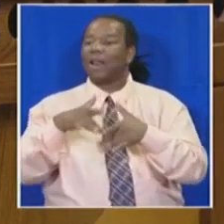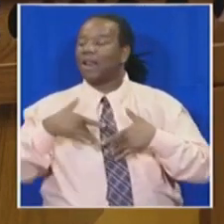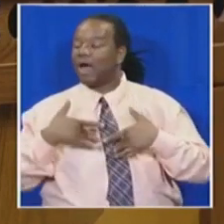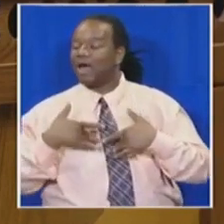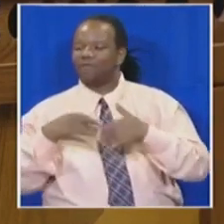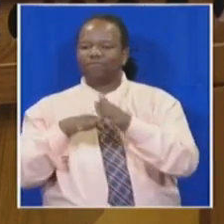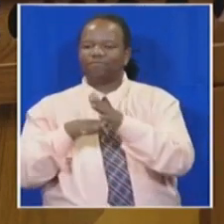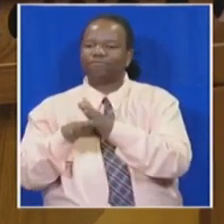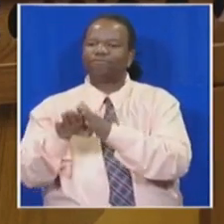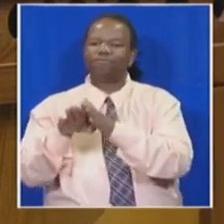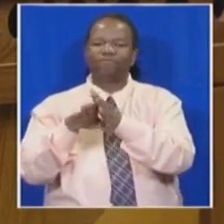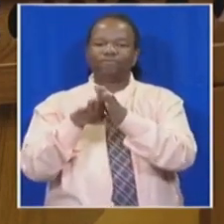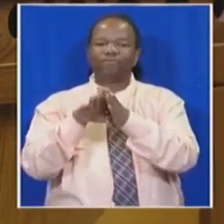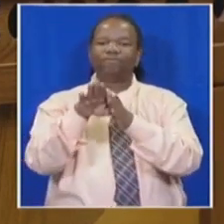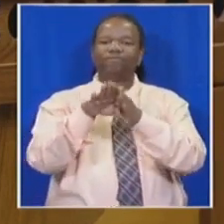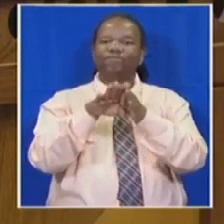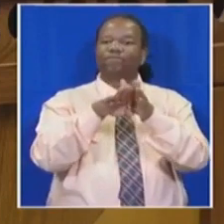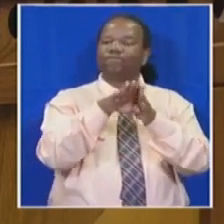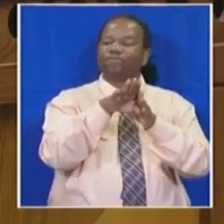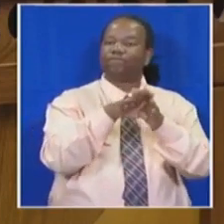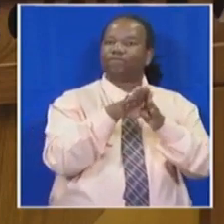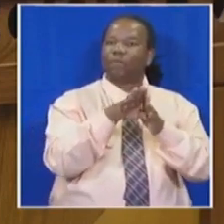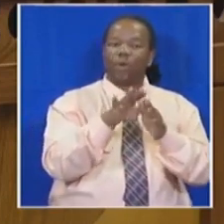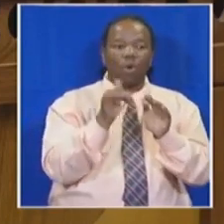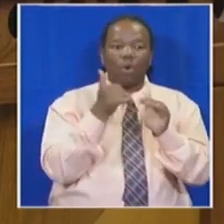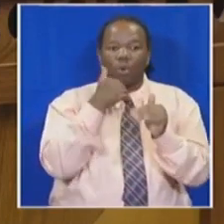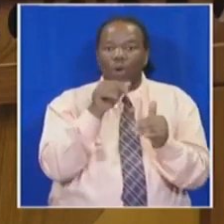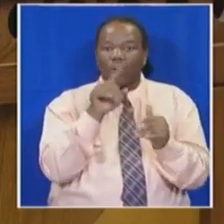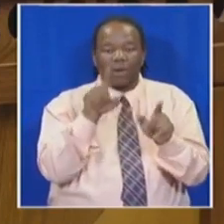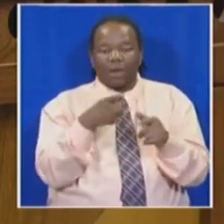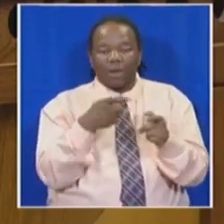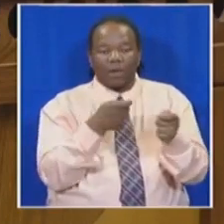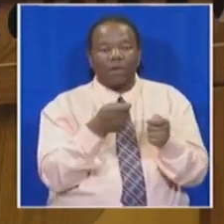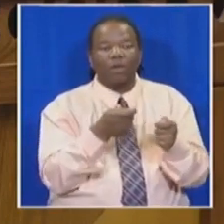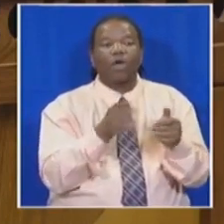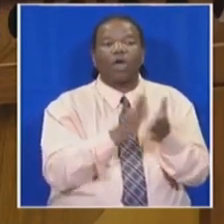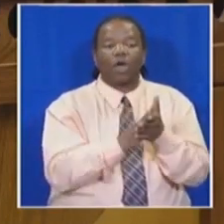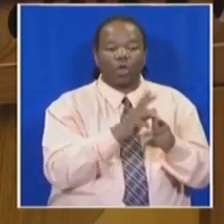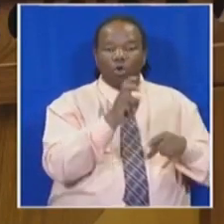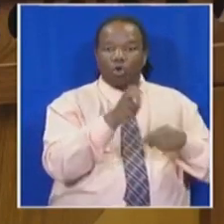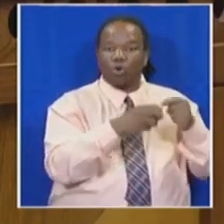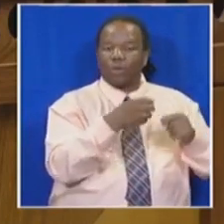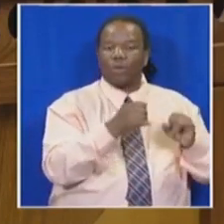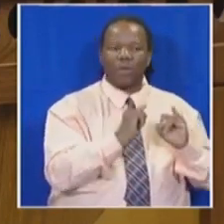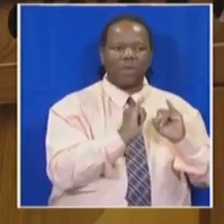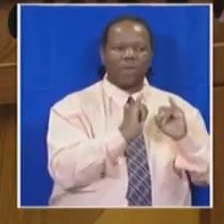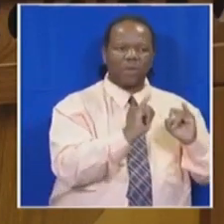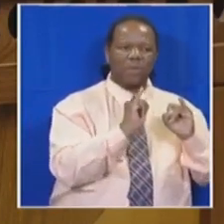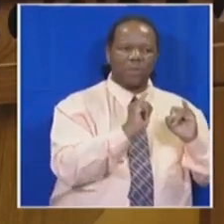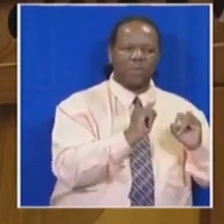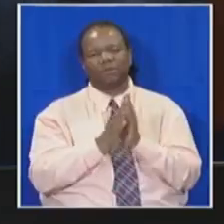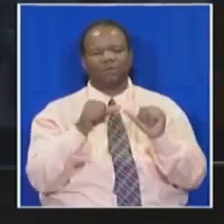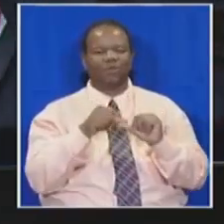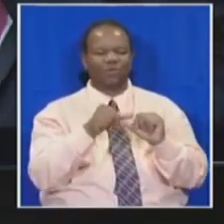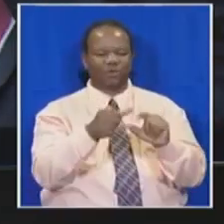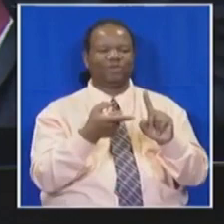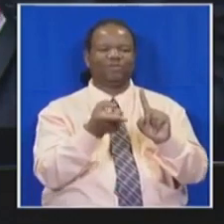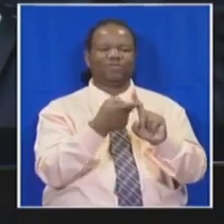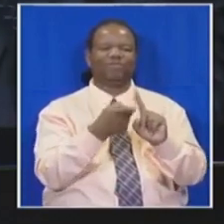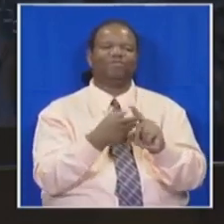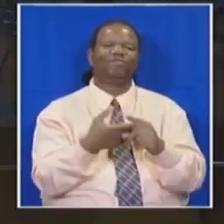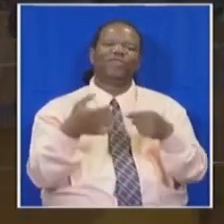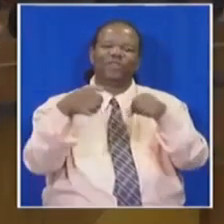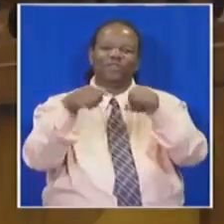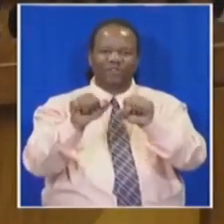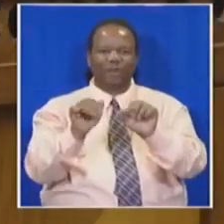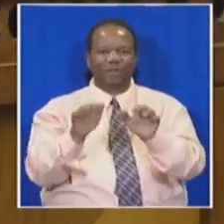and better. Wherever we do not govern, corruption gets worse and unemployment grows. Chairperson,